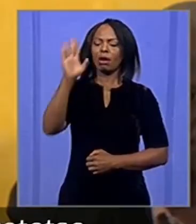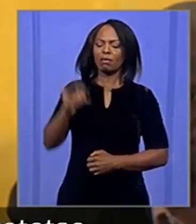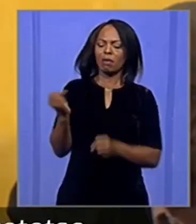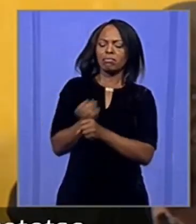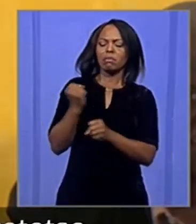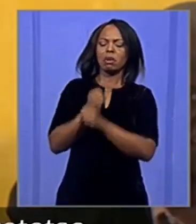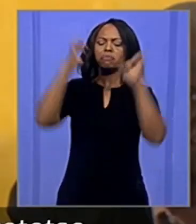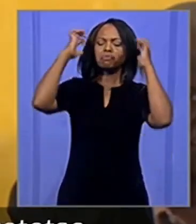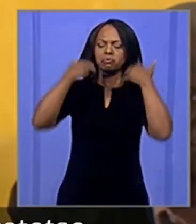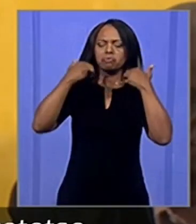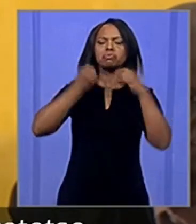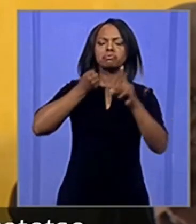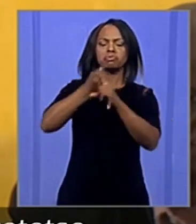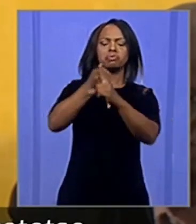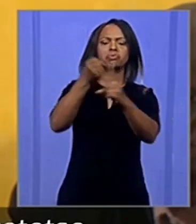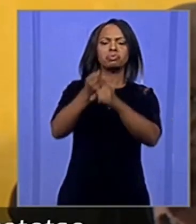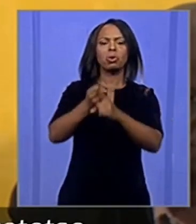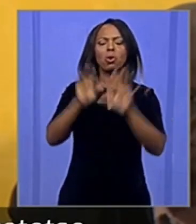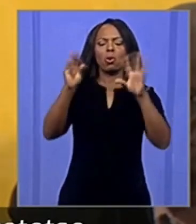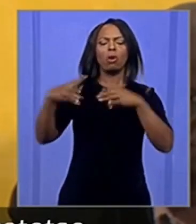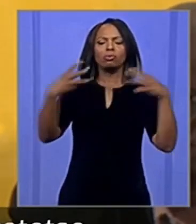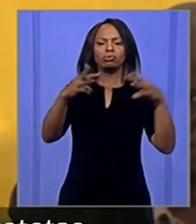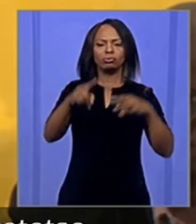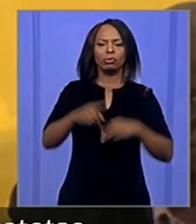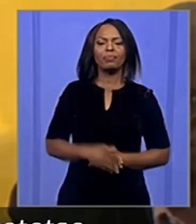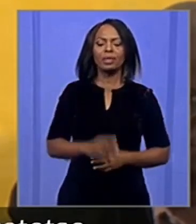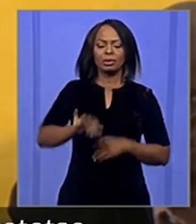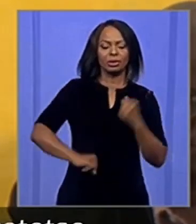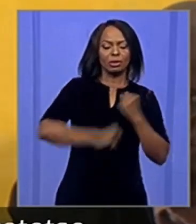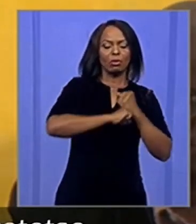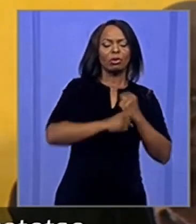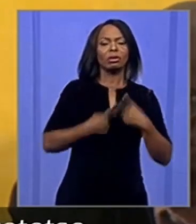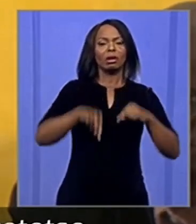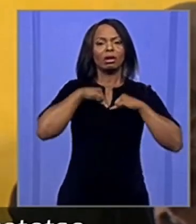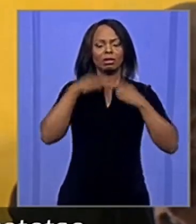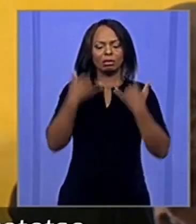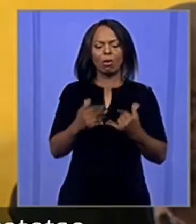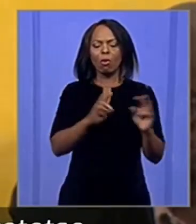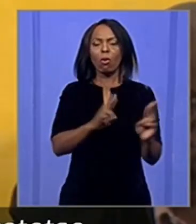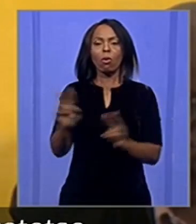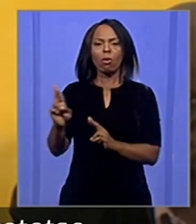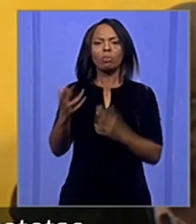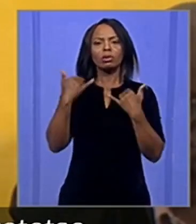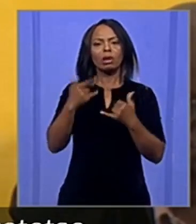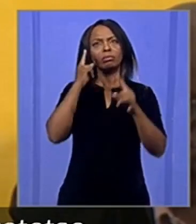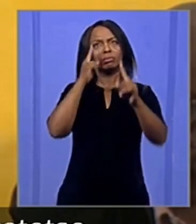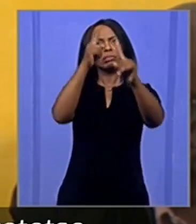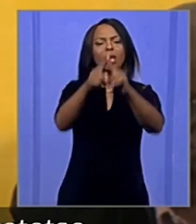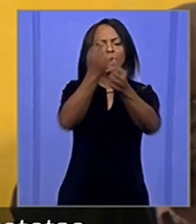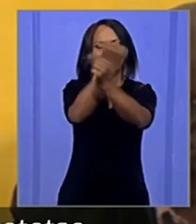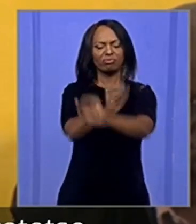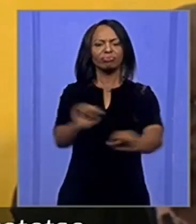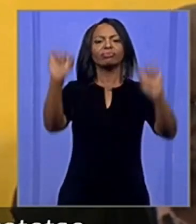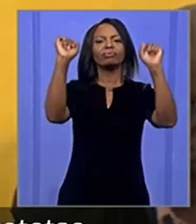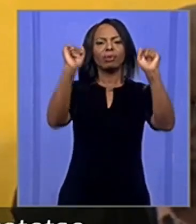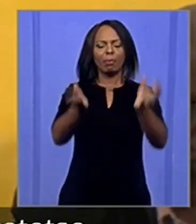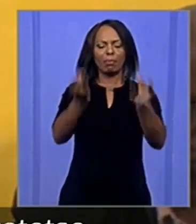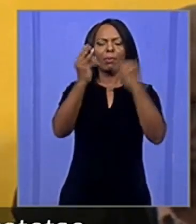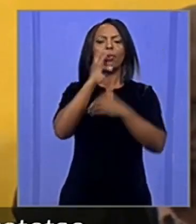and now with you standing by our side, hopefully we will gain our liberation and